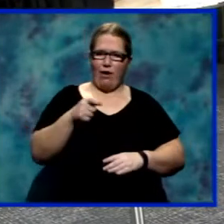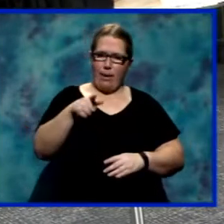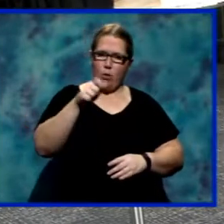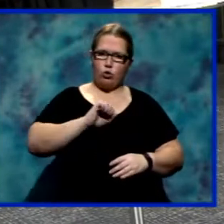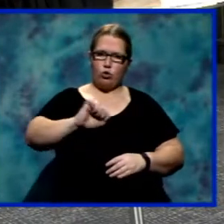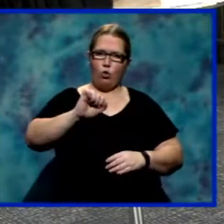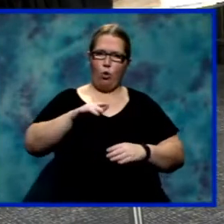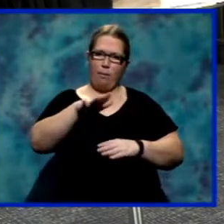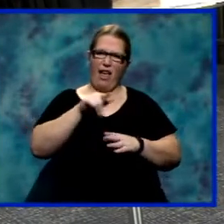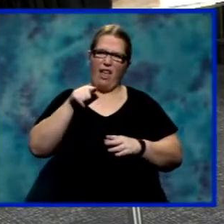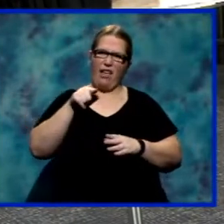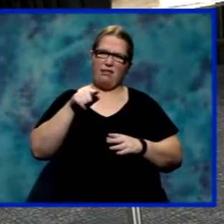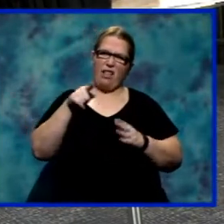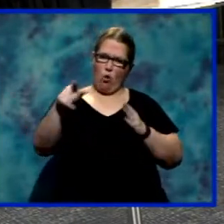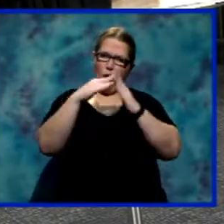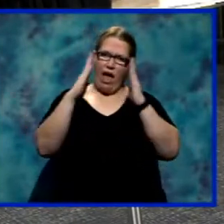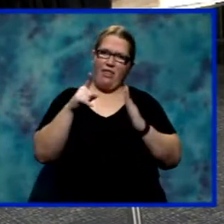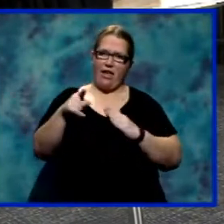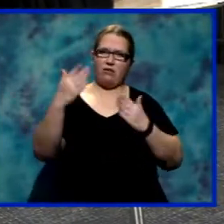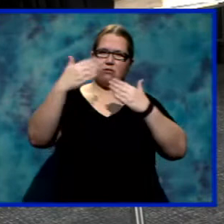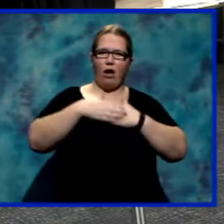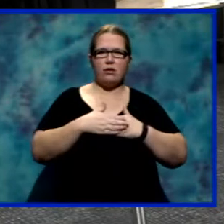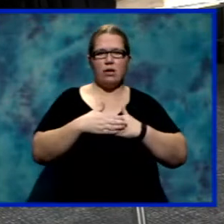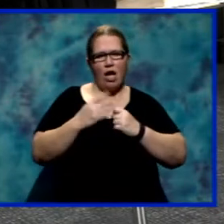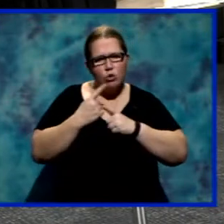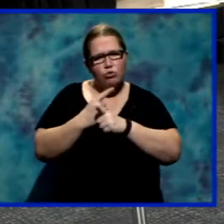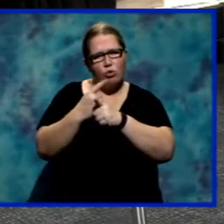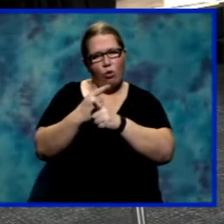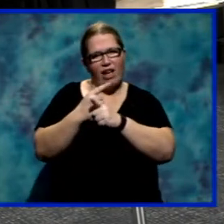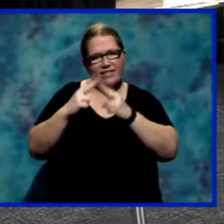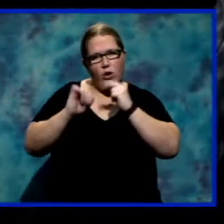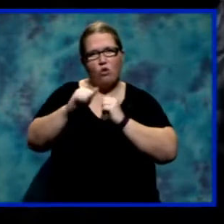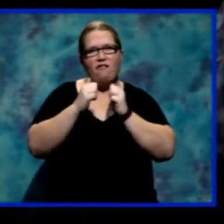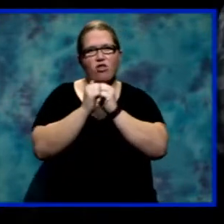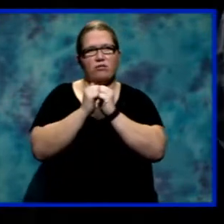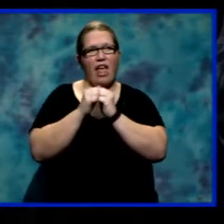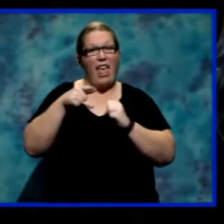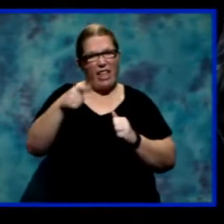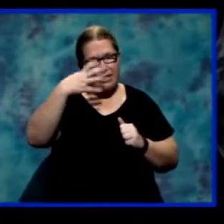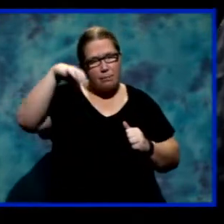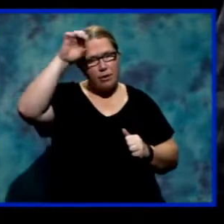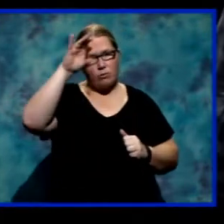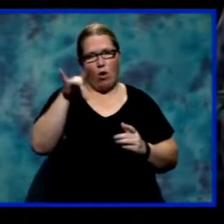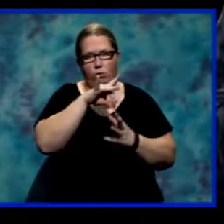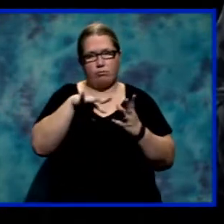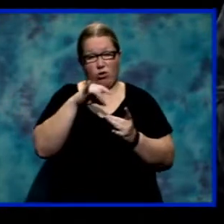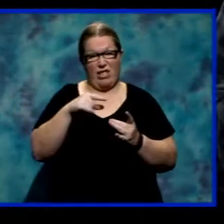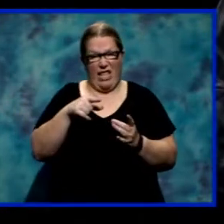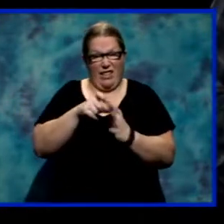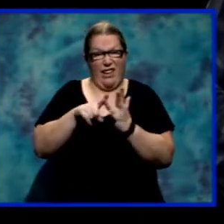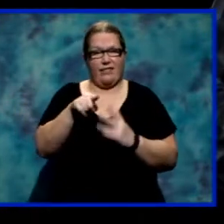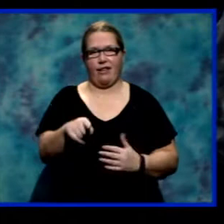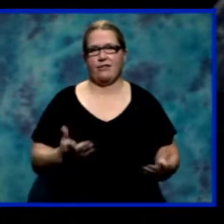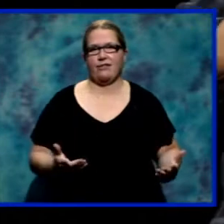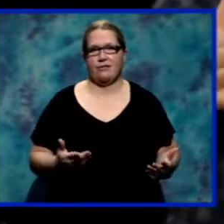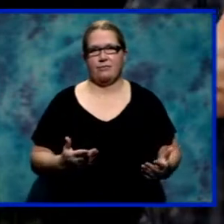that evening so you can talk further and develop a friendship. That's the baptism of the Holy Spirit that does that.